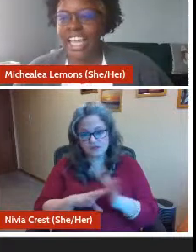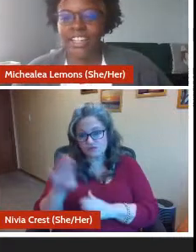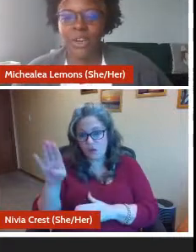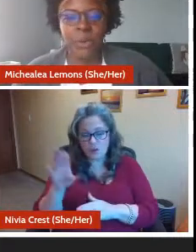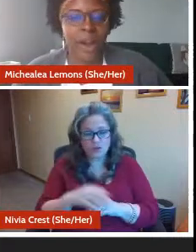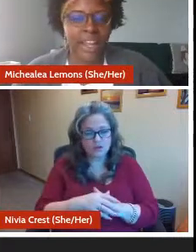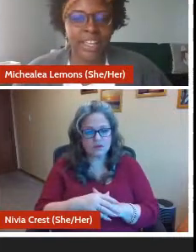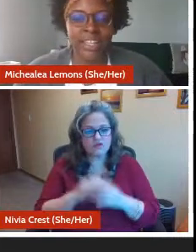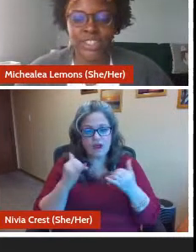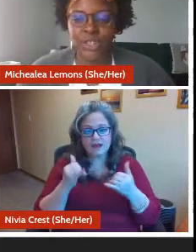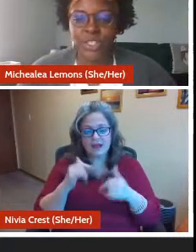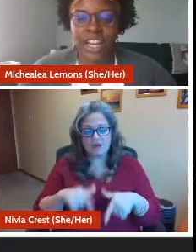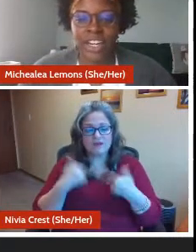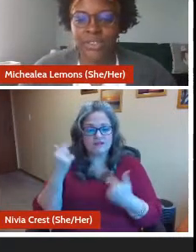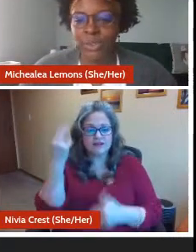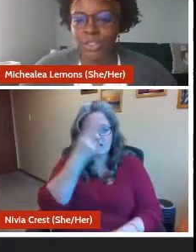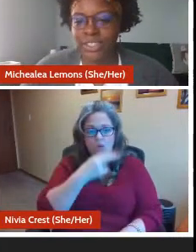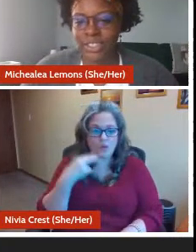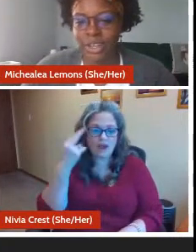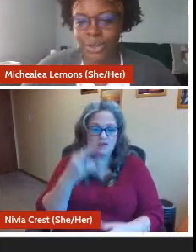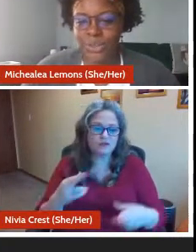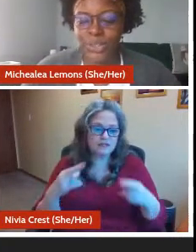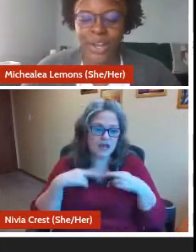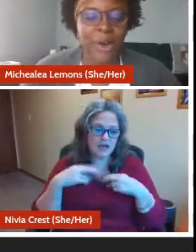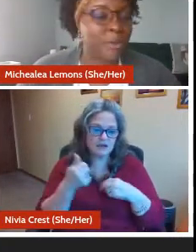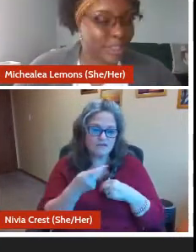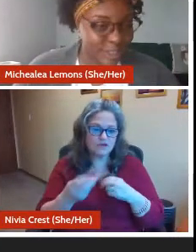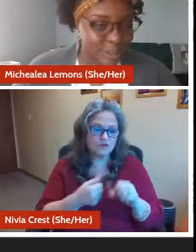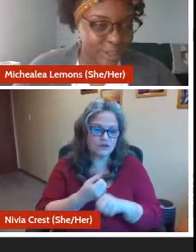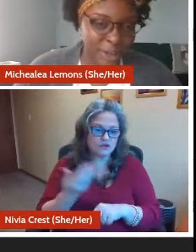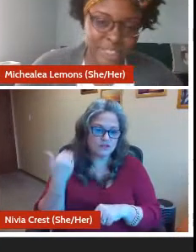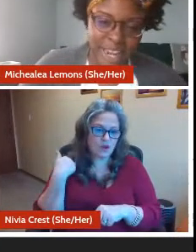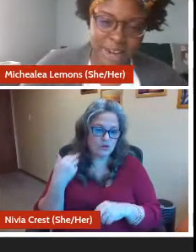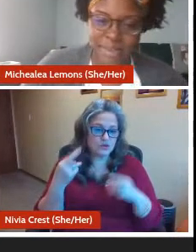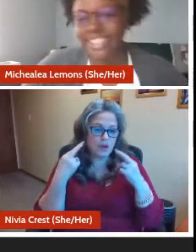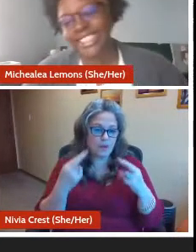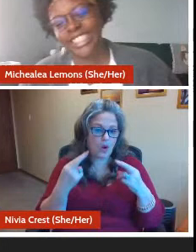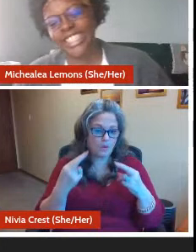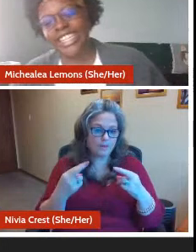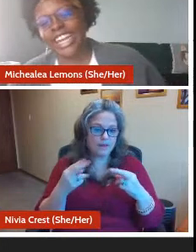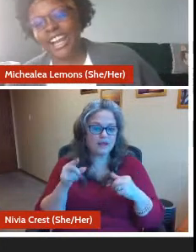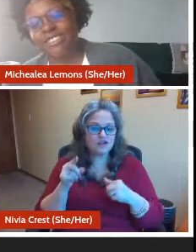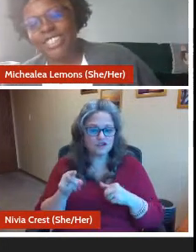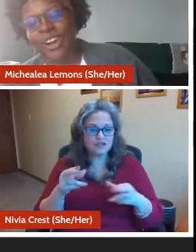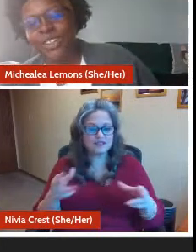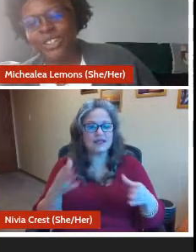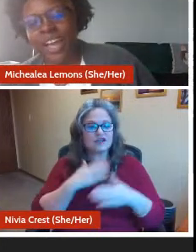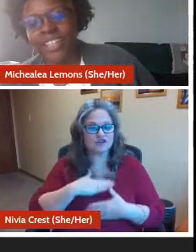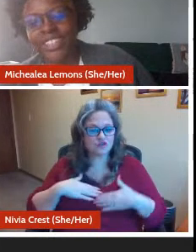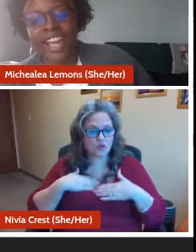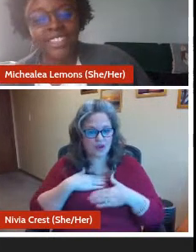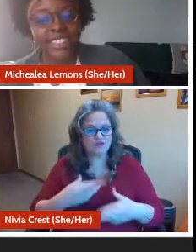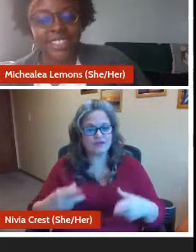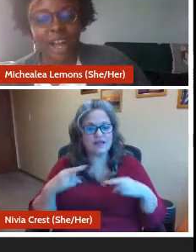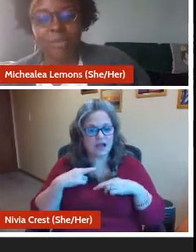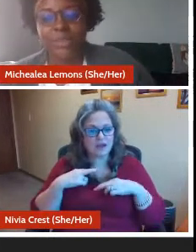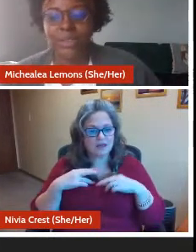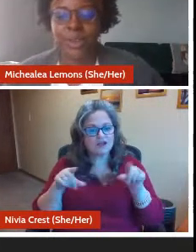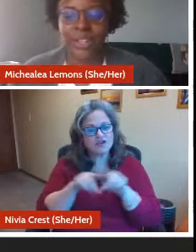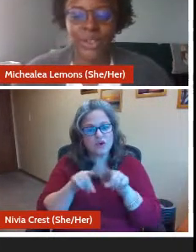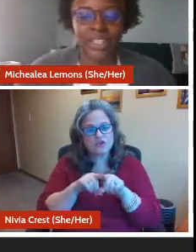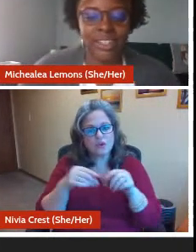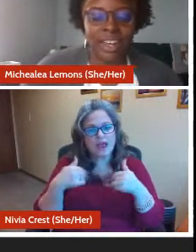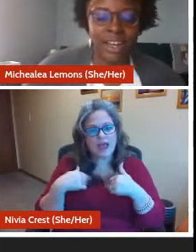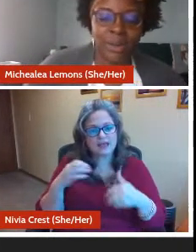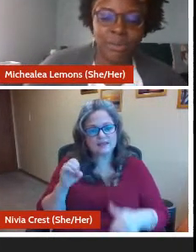living in Hawaii and she retired a few years ago. So I hope she's enjoying her retirement. She also has an Etsy shop,